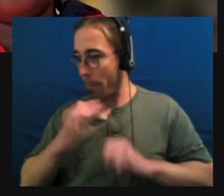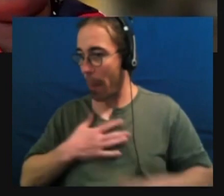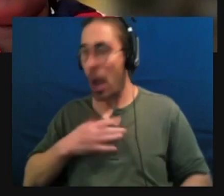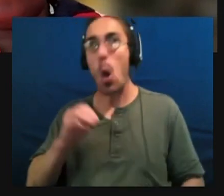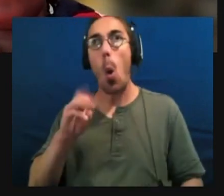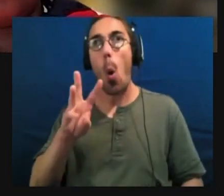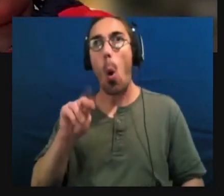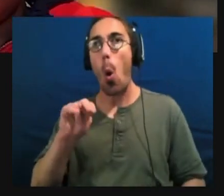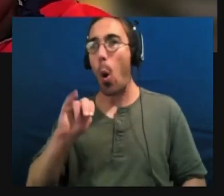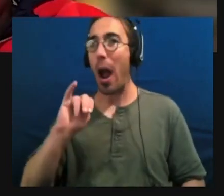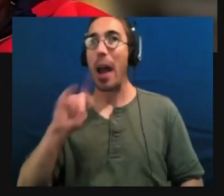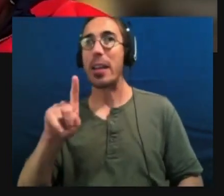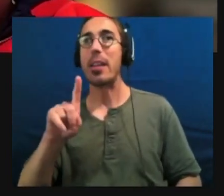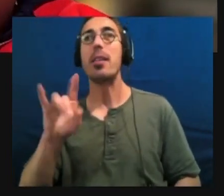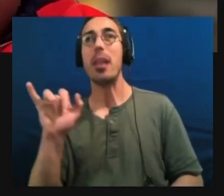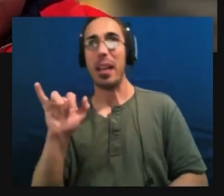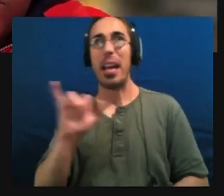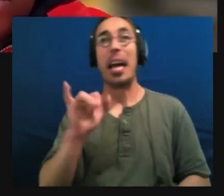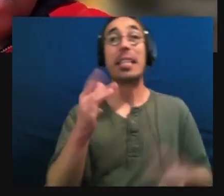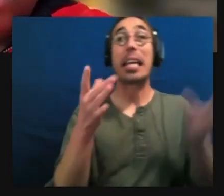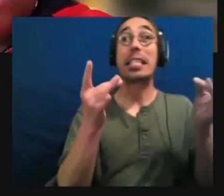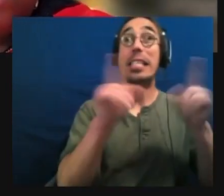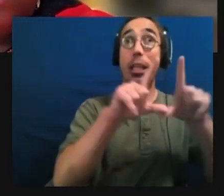of you. And